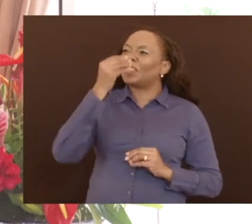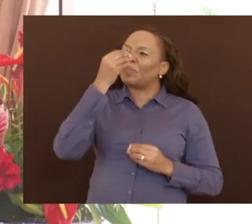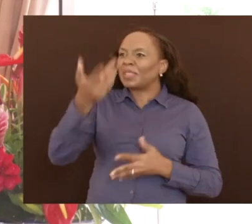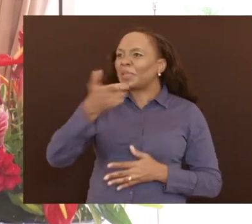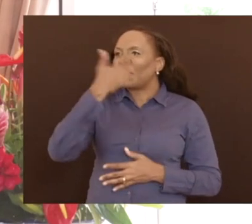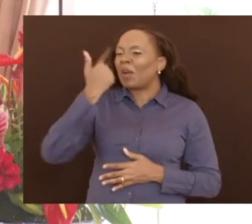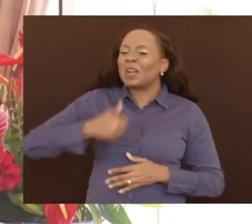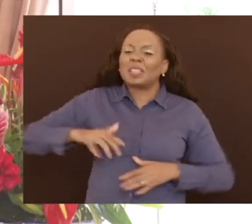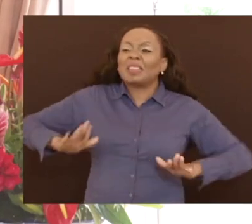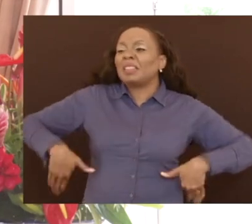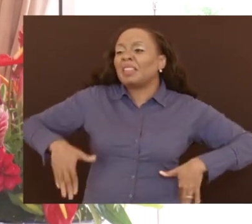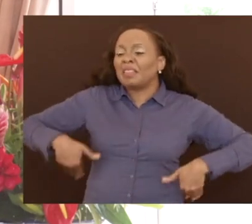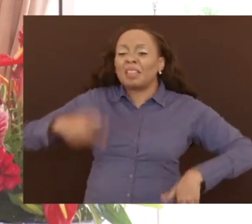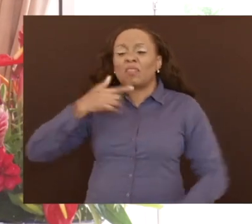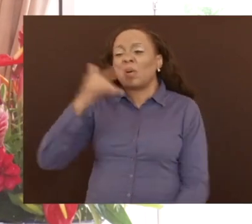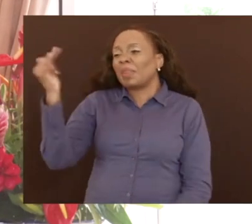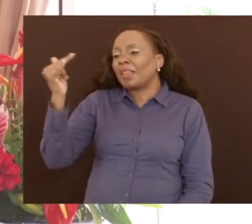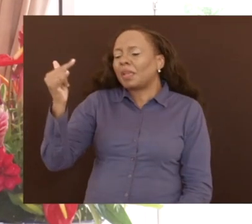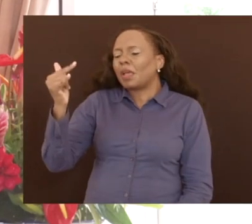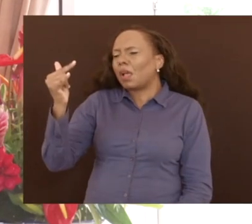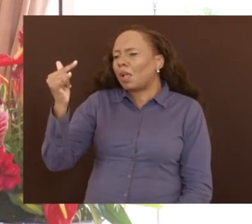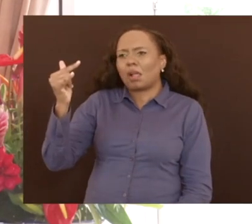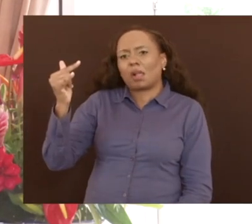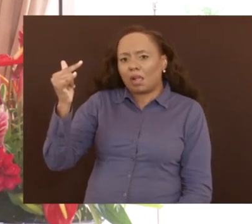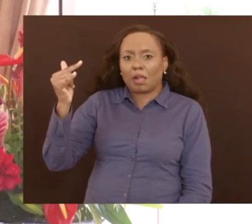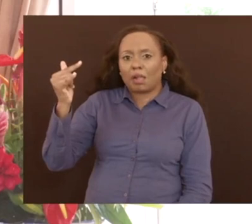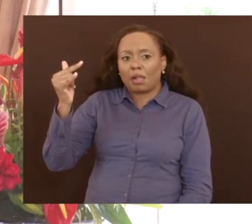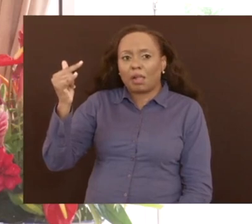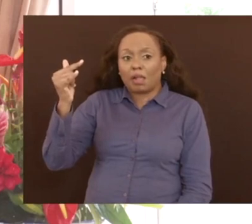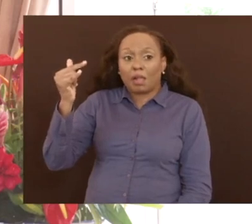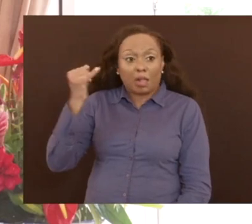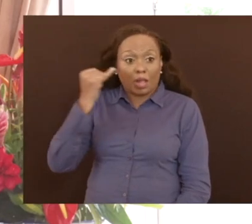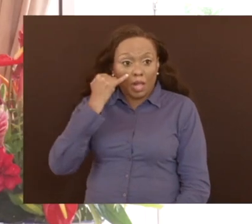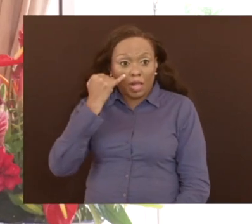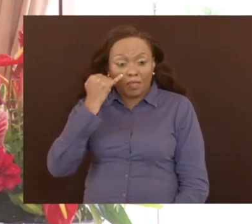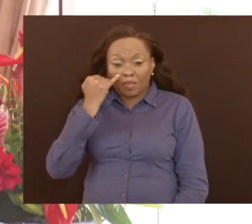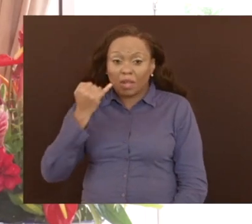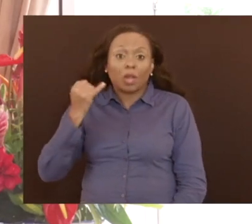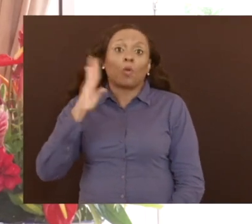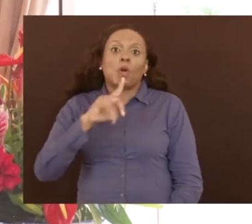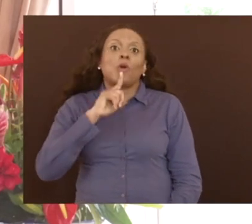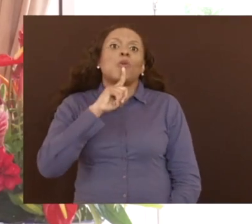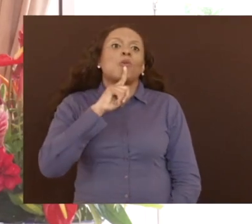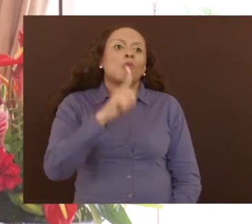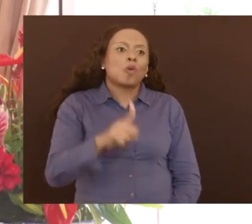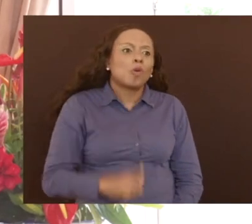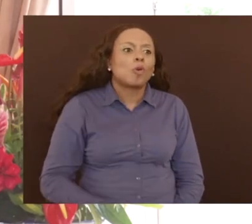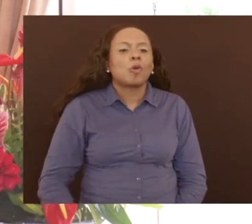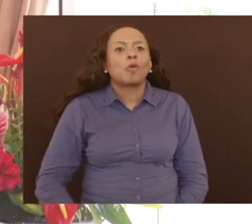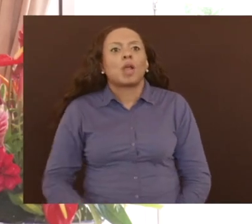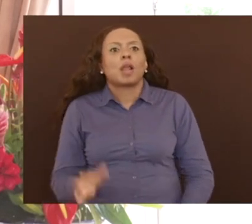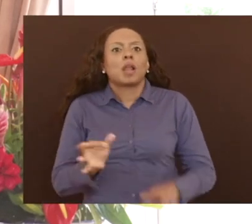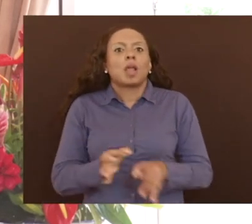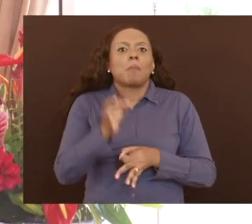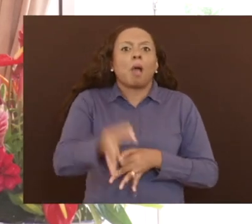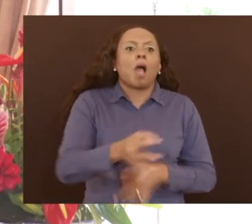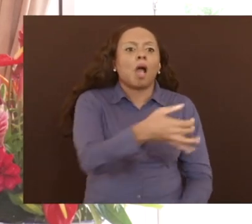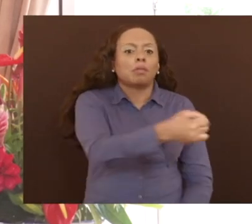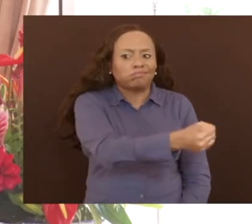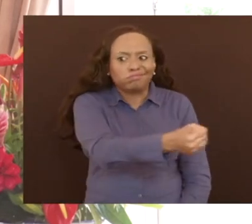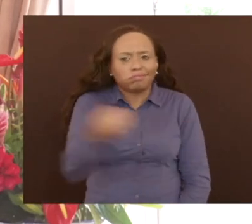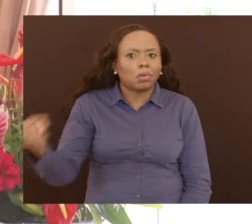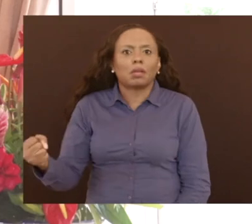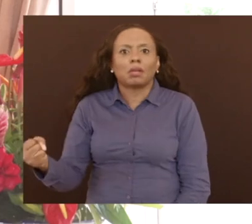most costly delayed arrival at the airport that you will ever have in life. So I would like to humbly suggest that if